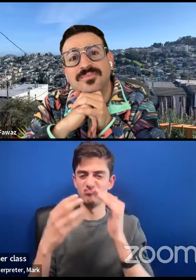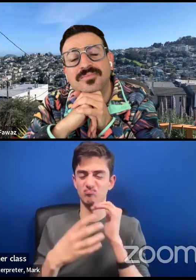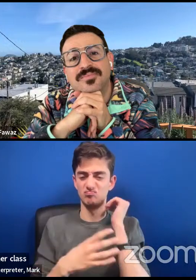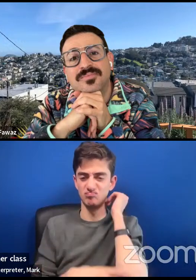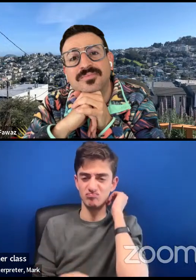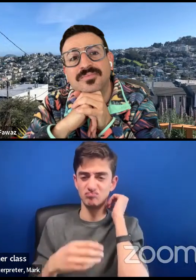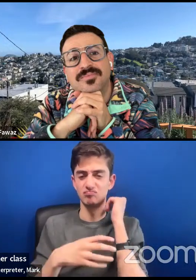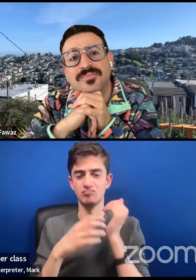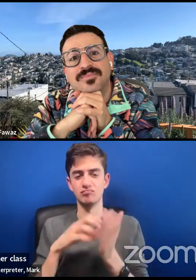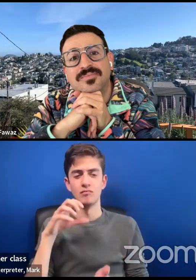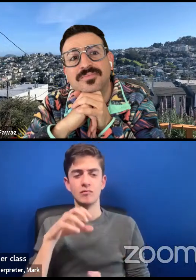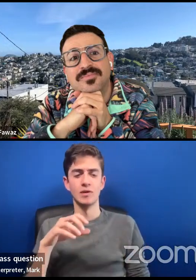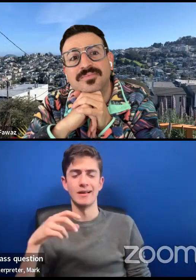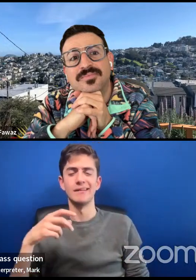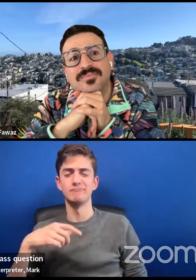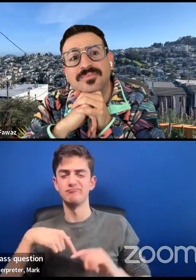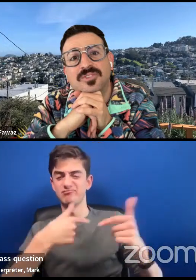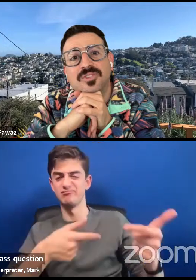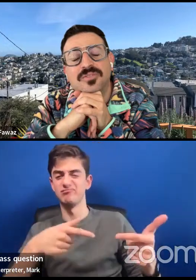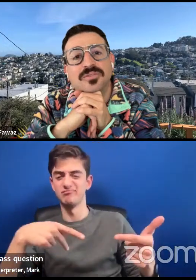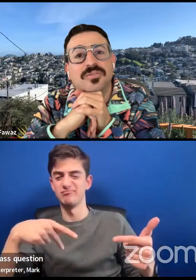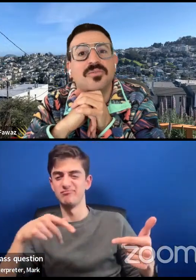Paisley, I'll ask you about the